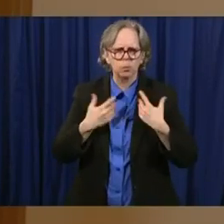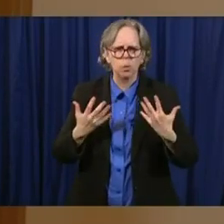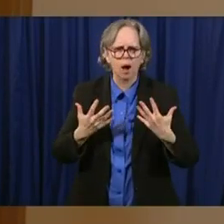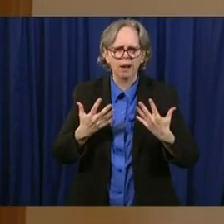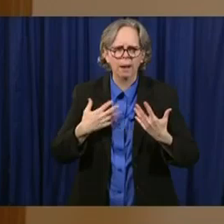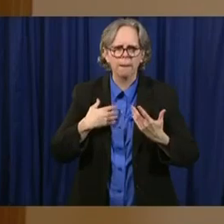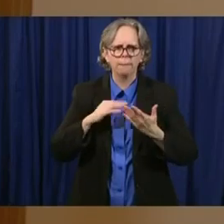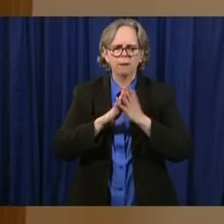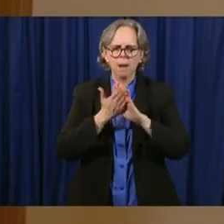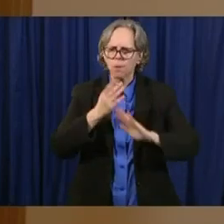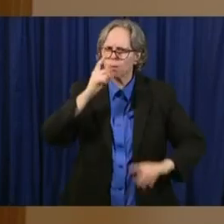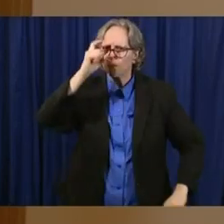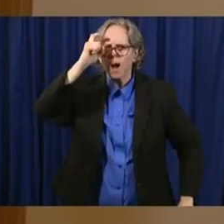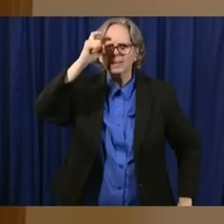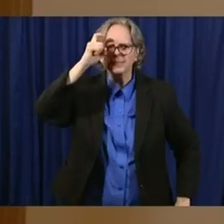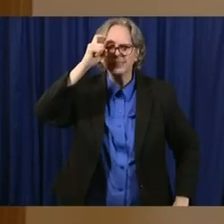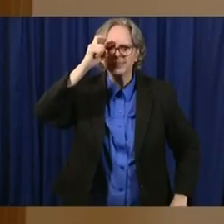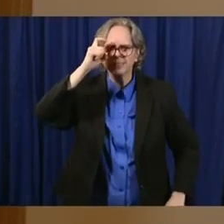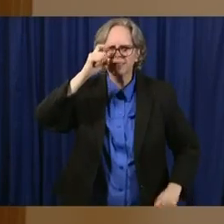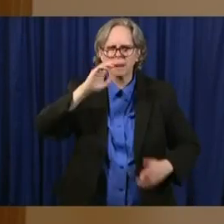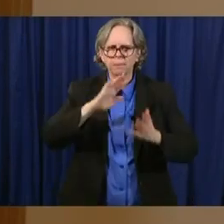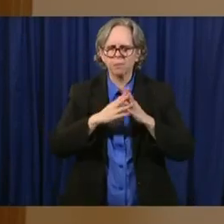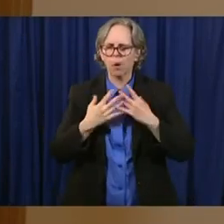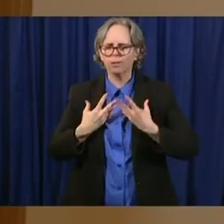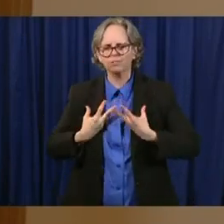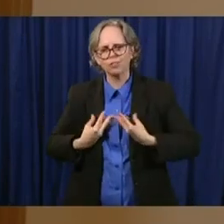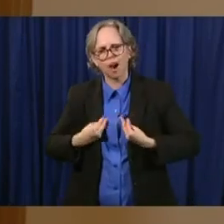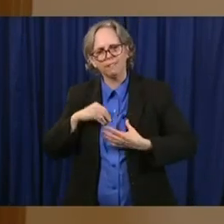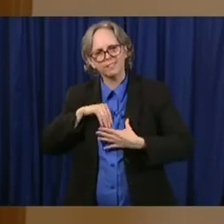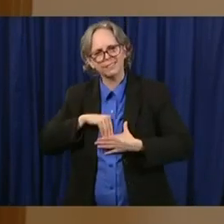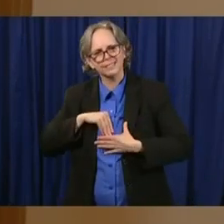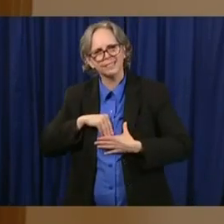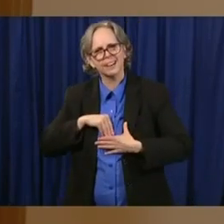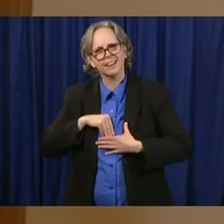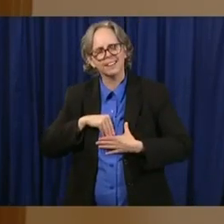wiser, they become softer as a result.